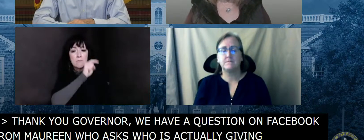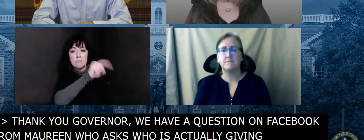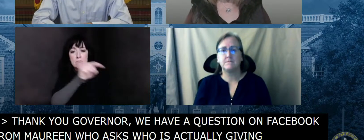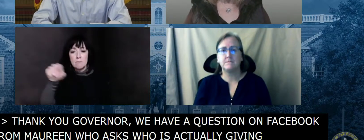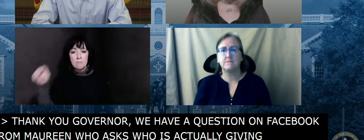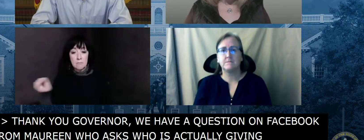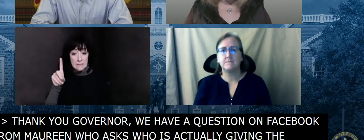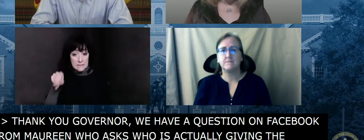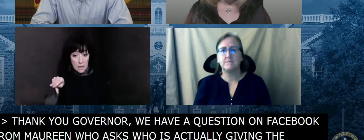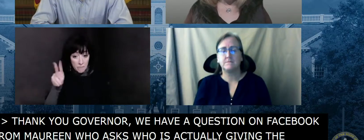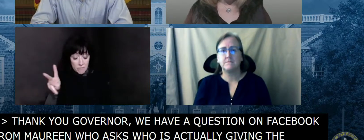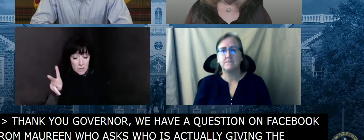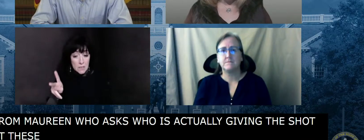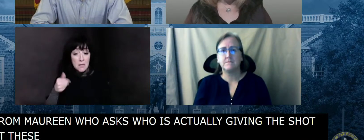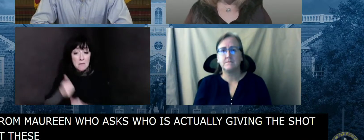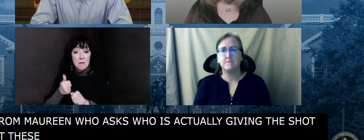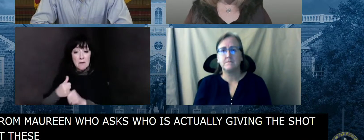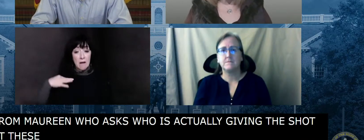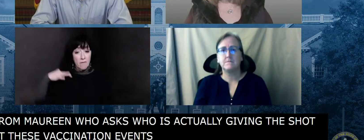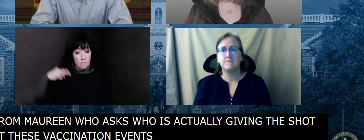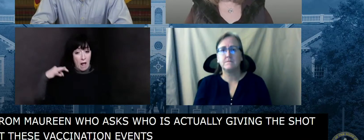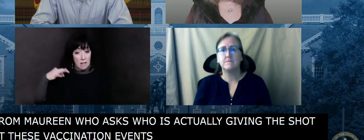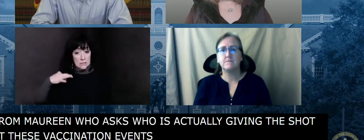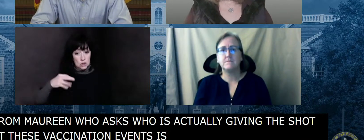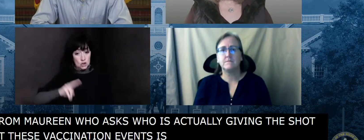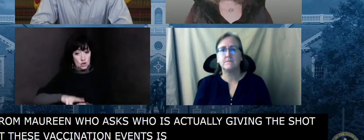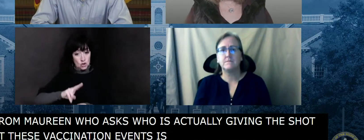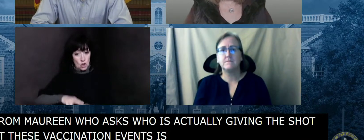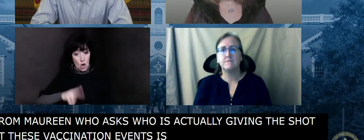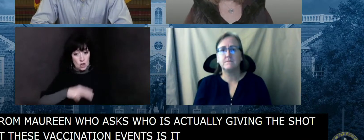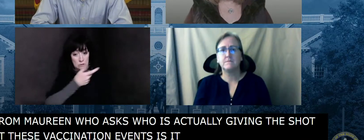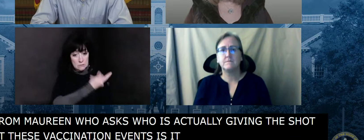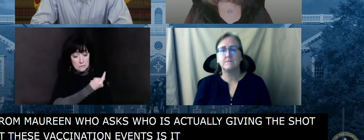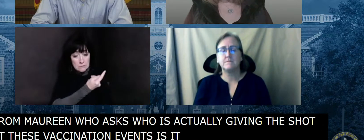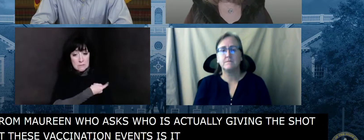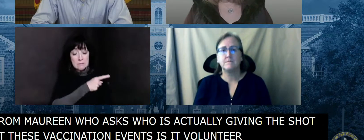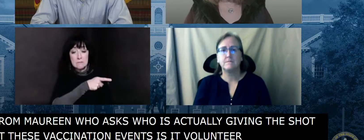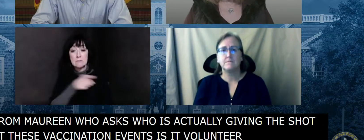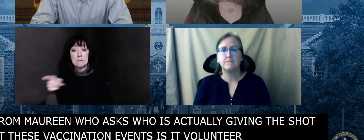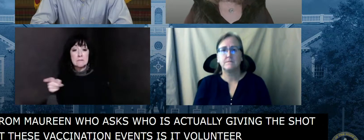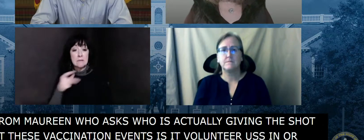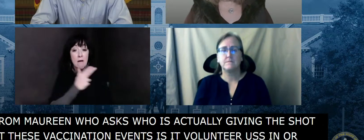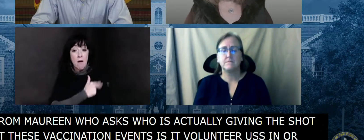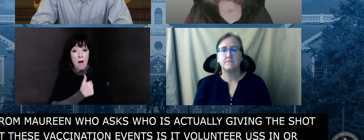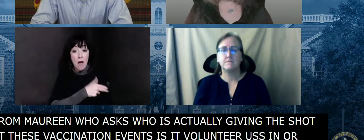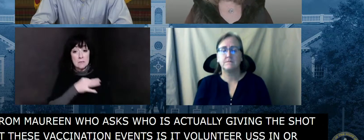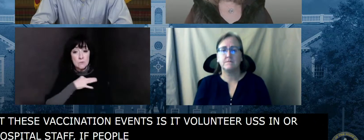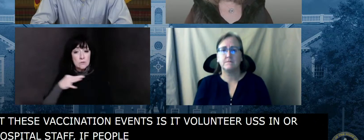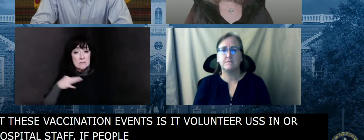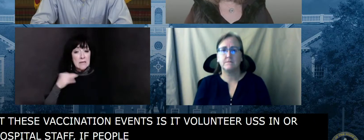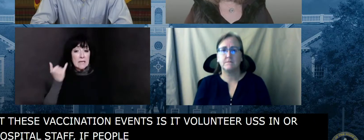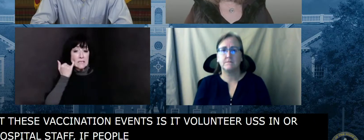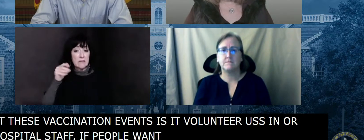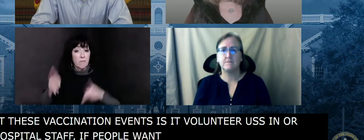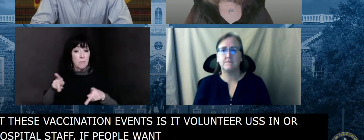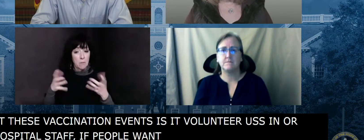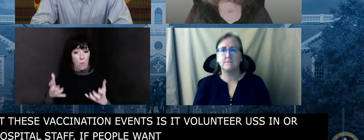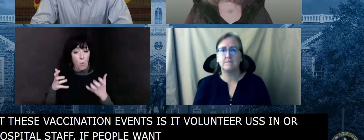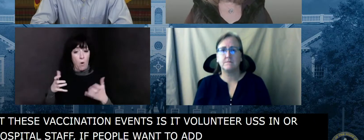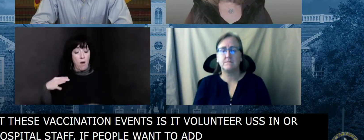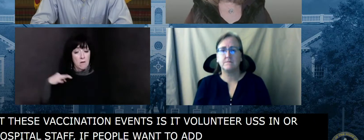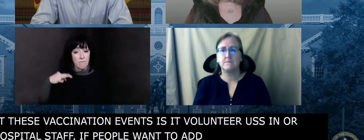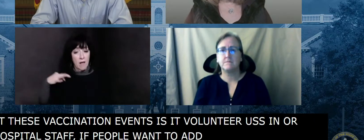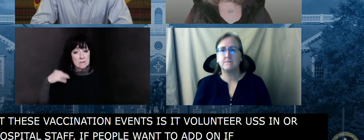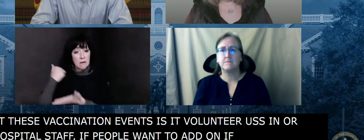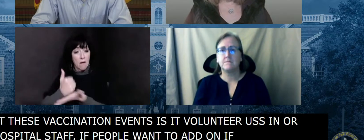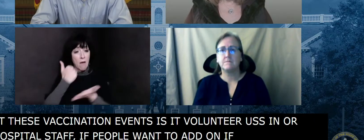DMV? Is it volunteer nurses or hospital staff? And I'll just add on, if people want to volunteer, where can they volunteer? Maybe both of you can speak